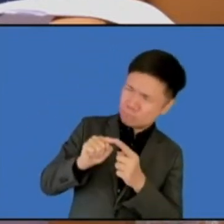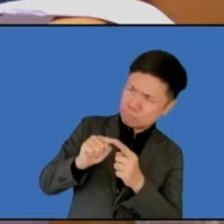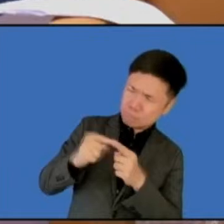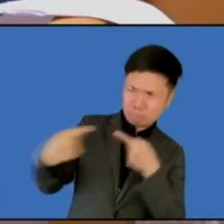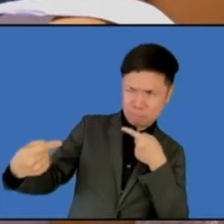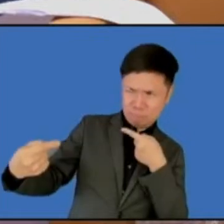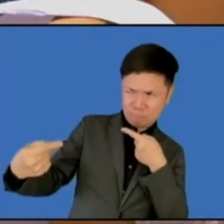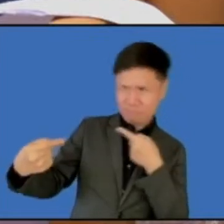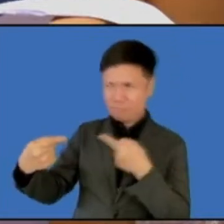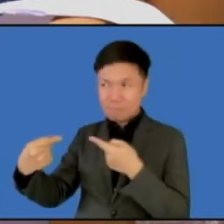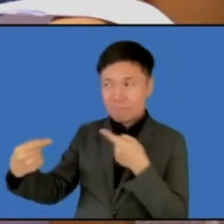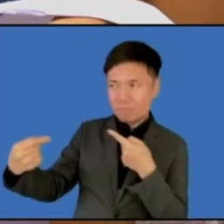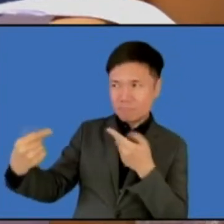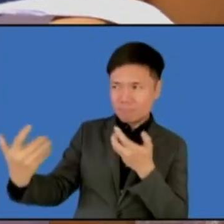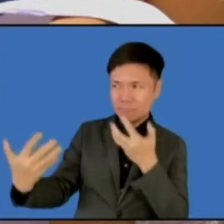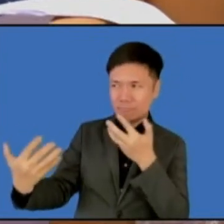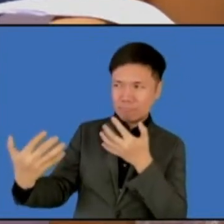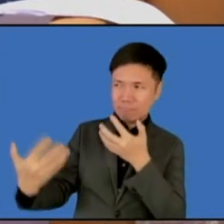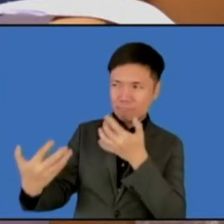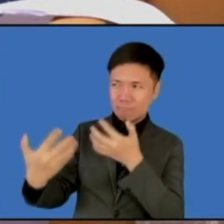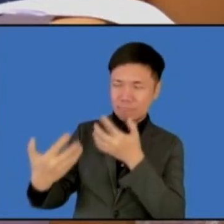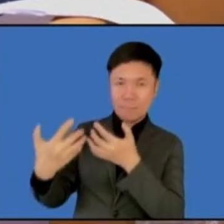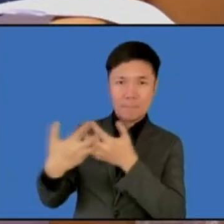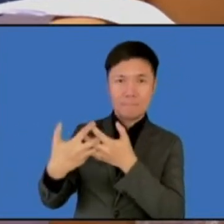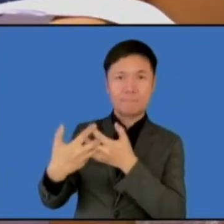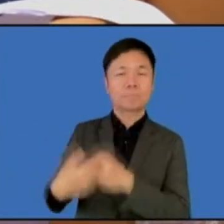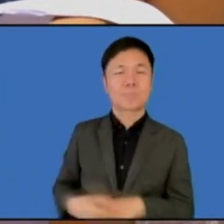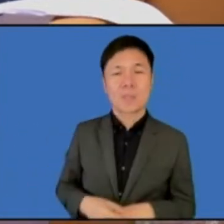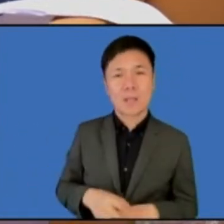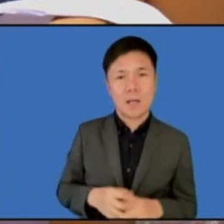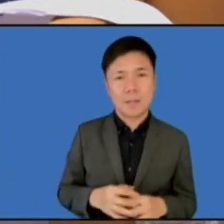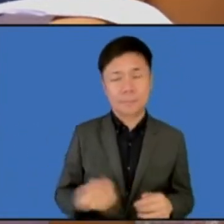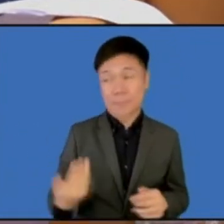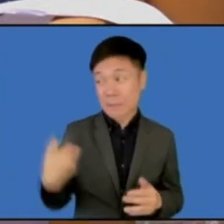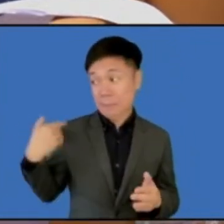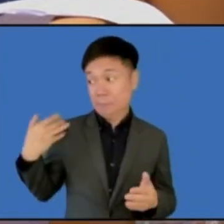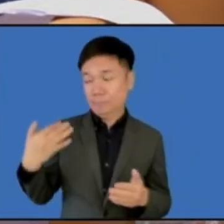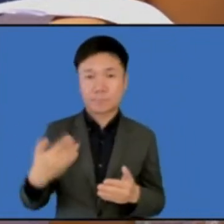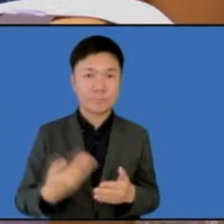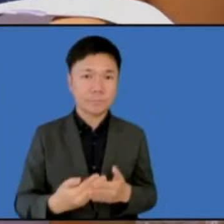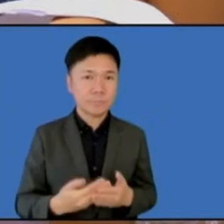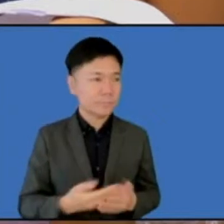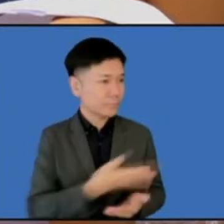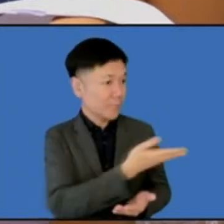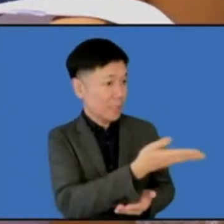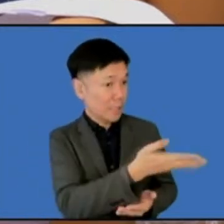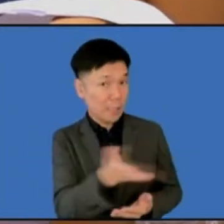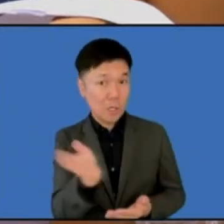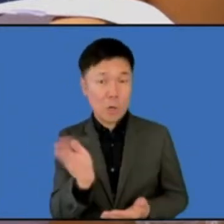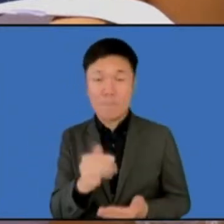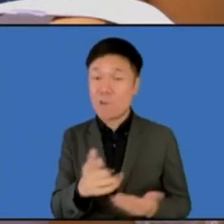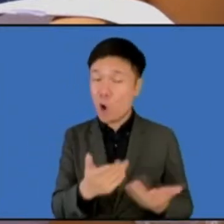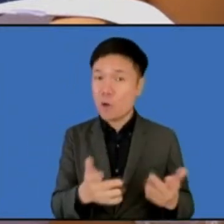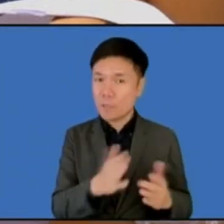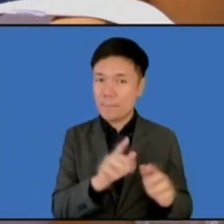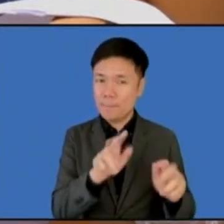one of the key concerns that's been raised during stakeholder consultations over the past months, and thanks to Fish and everyone who ran these